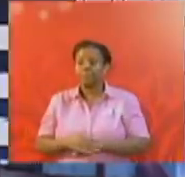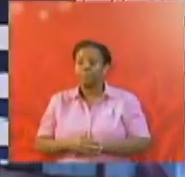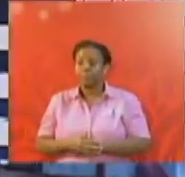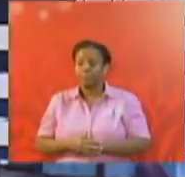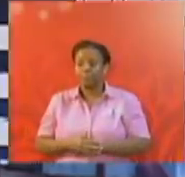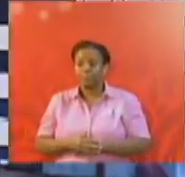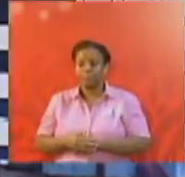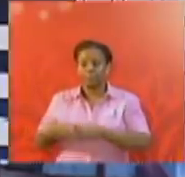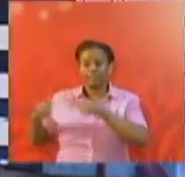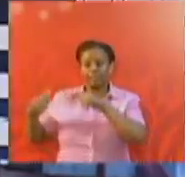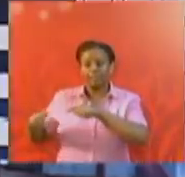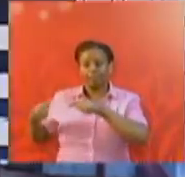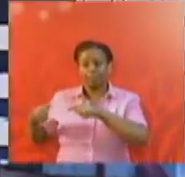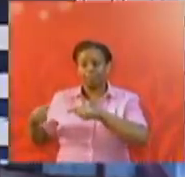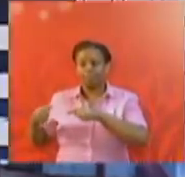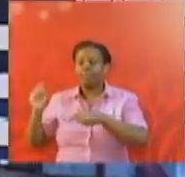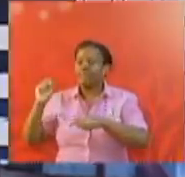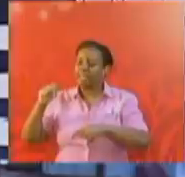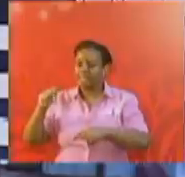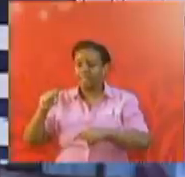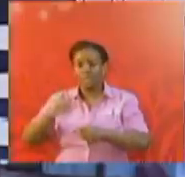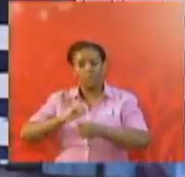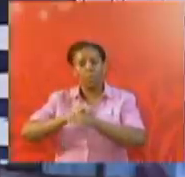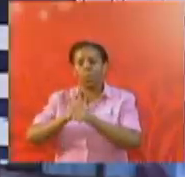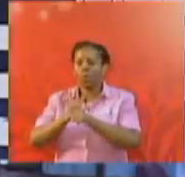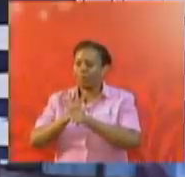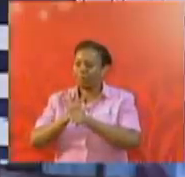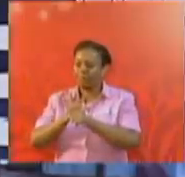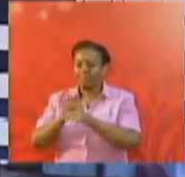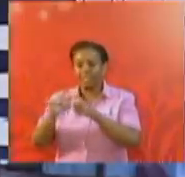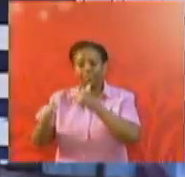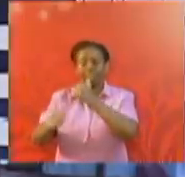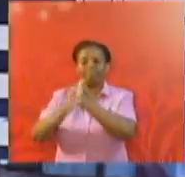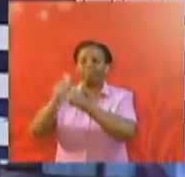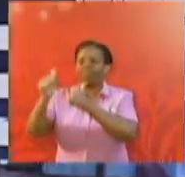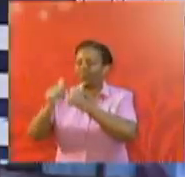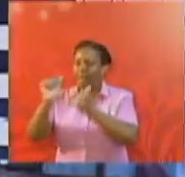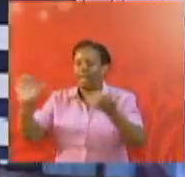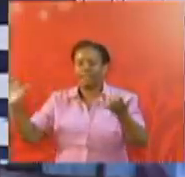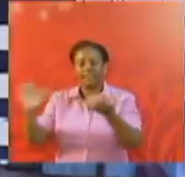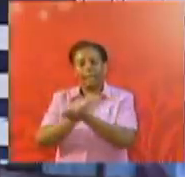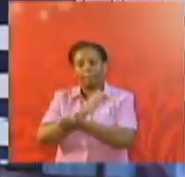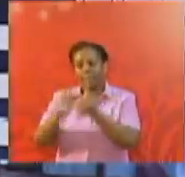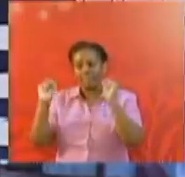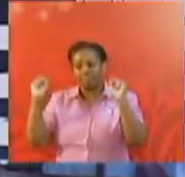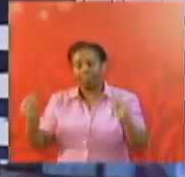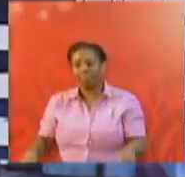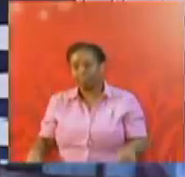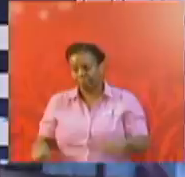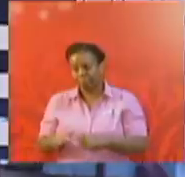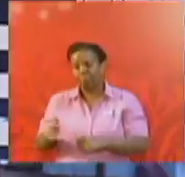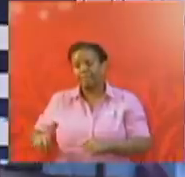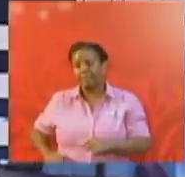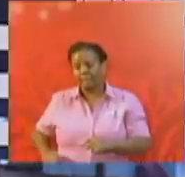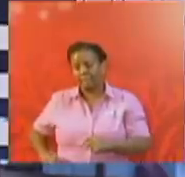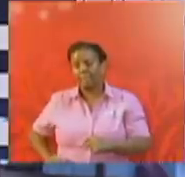virus seems to have an effect on the kidney as well. There are many factors that affect the kidneys, but one of the factors is the